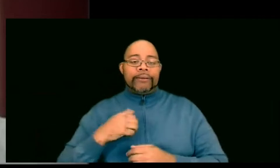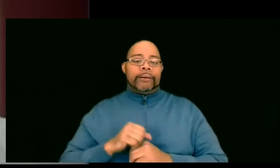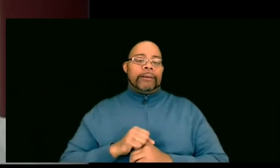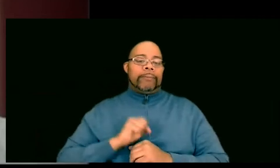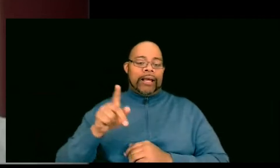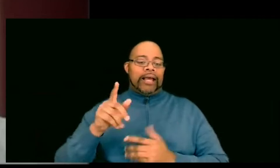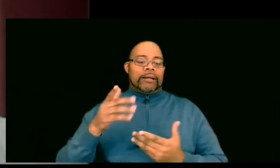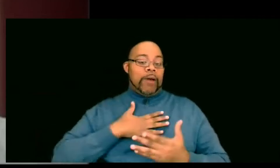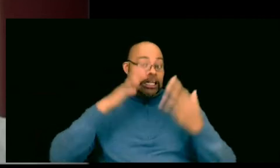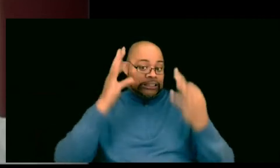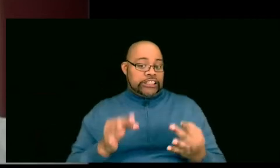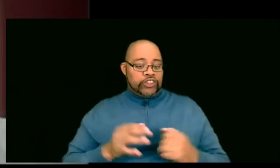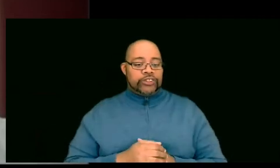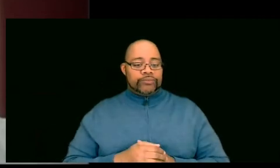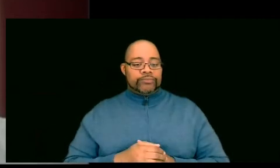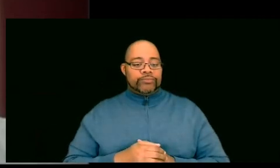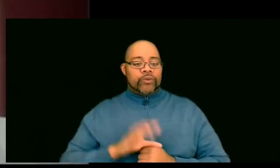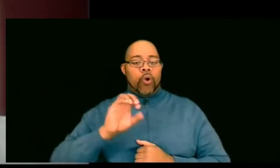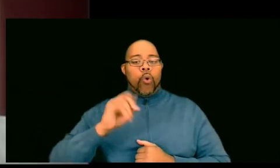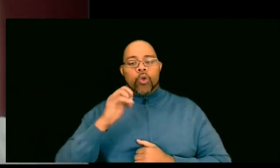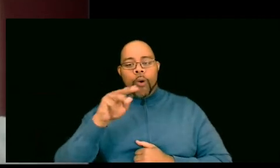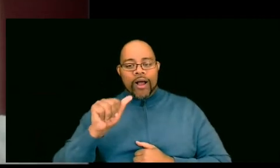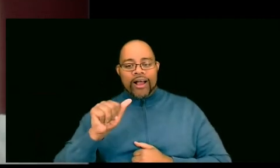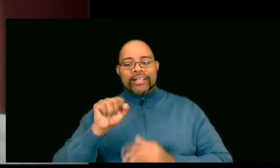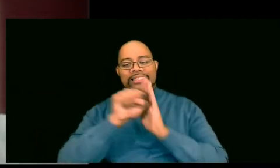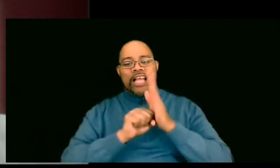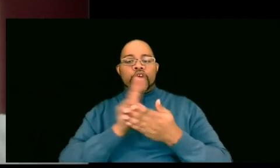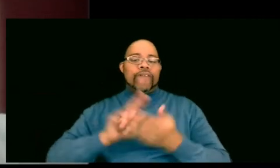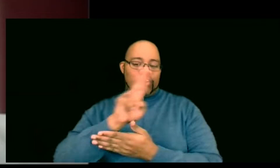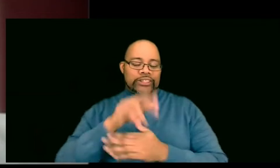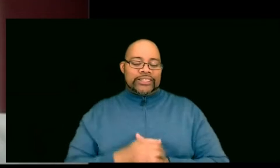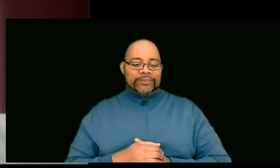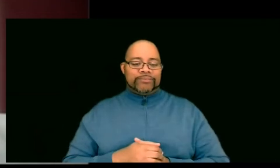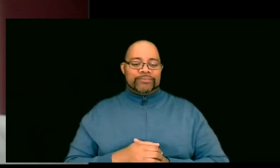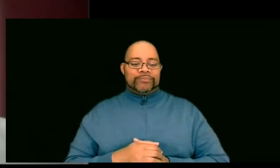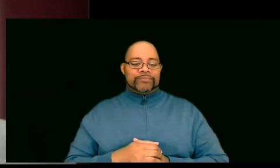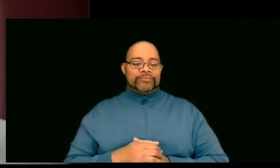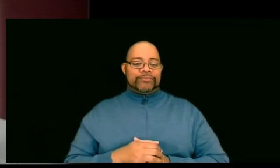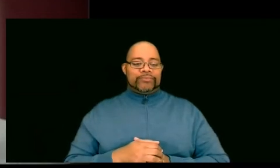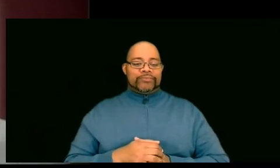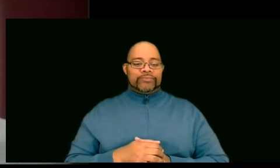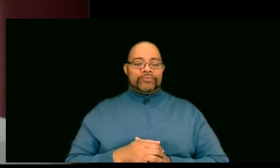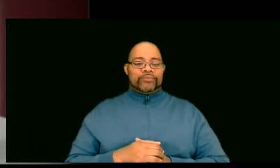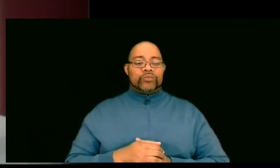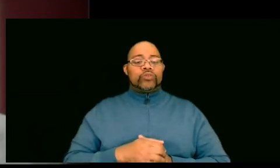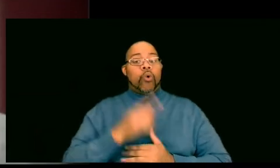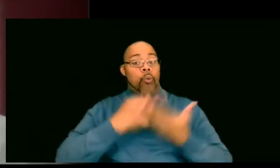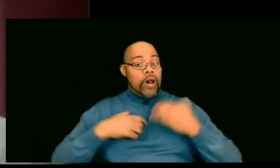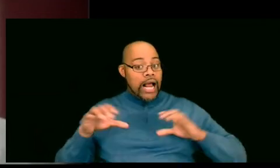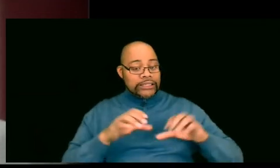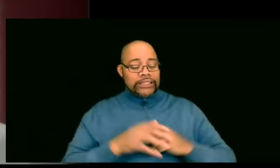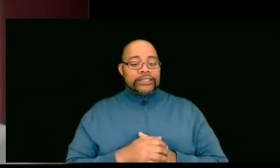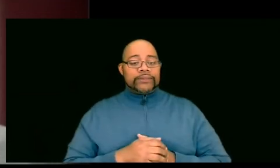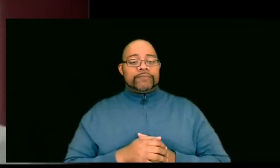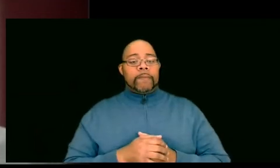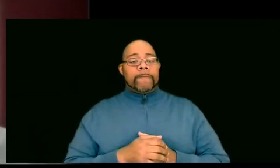back my choice at Oklahoma State University. And so what I